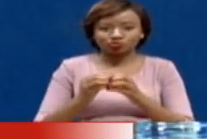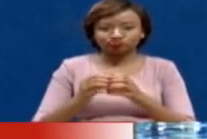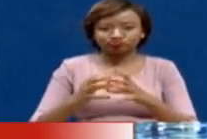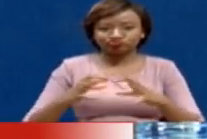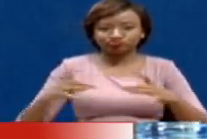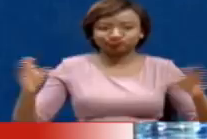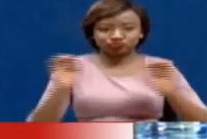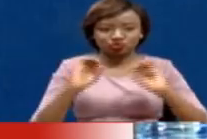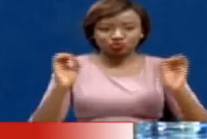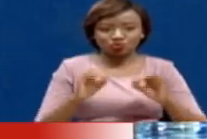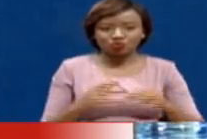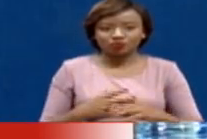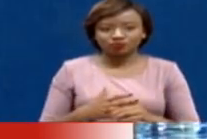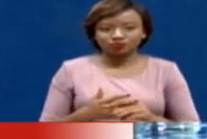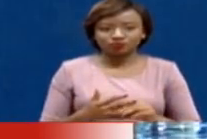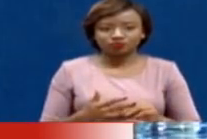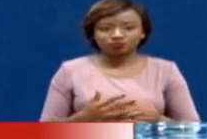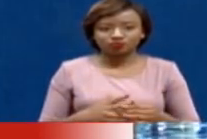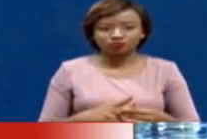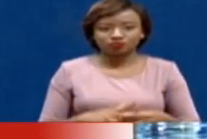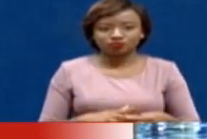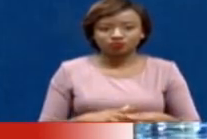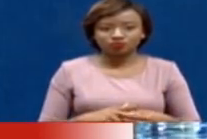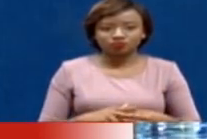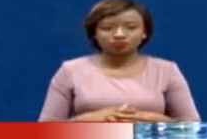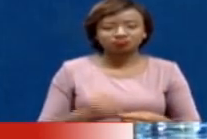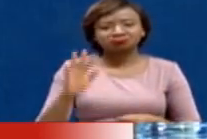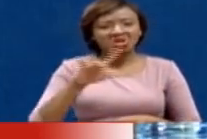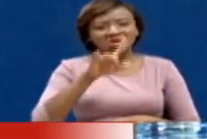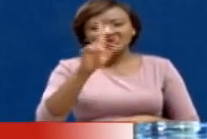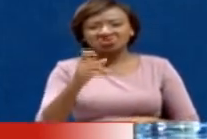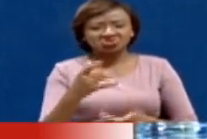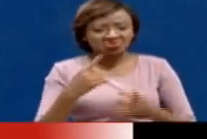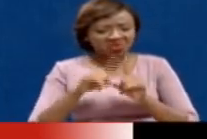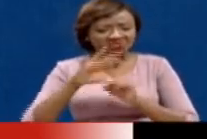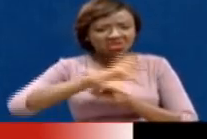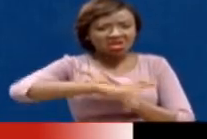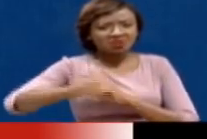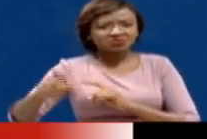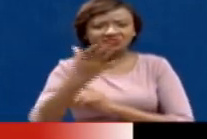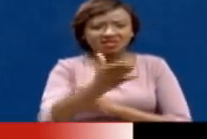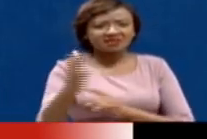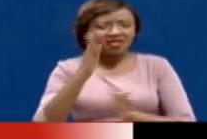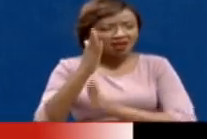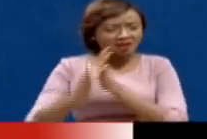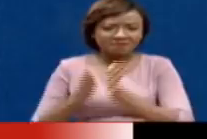have projected. But what about the counties? What is the plan for the counties?